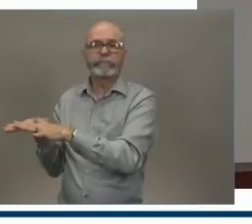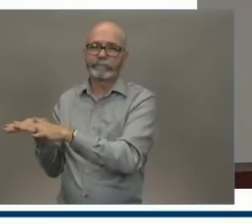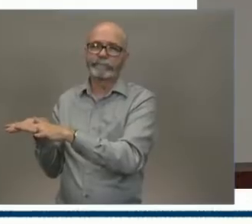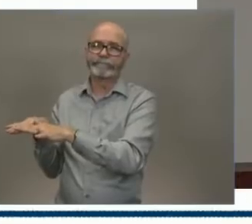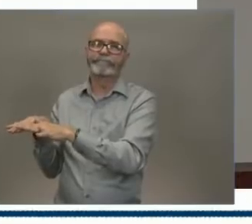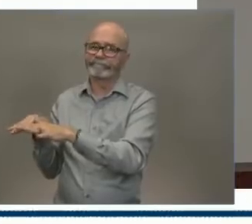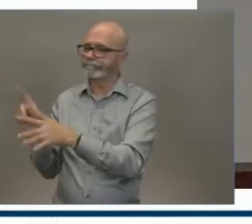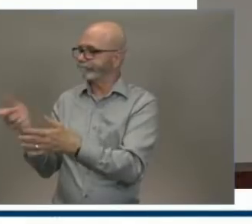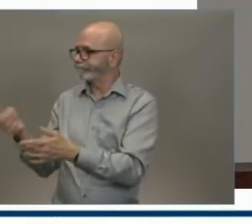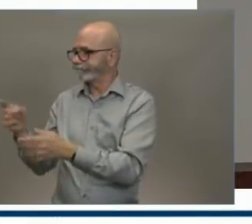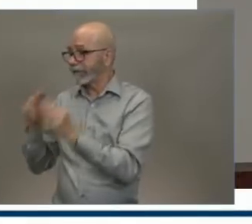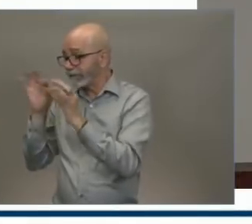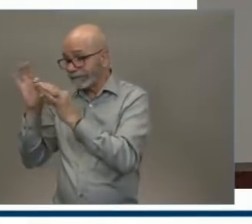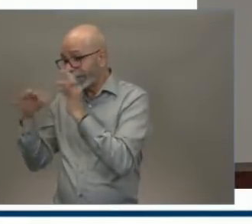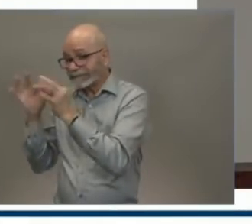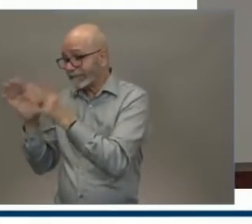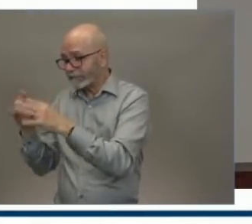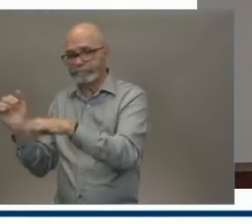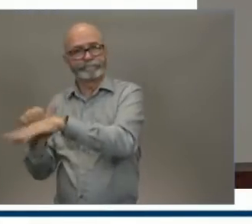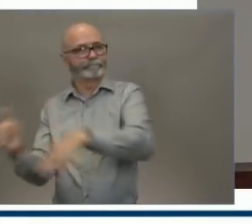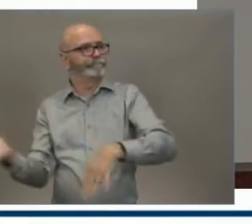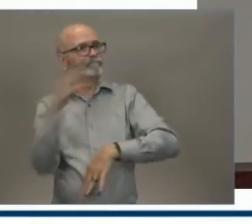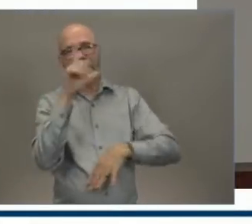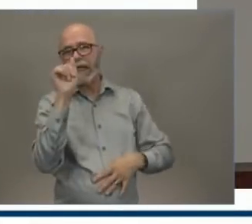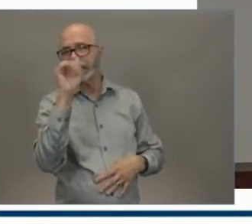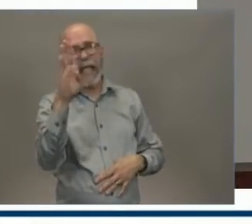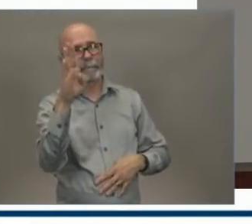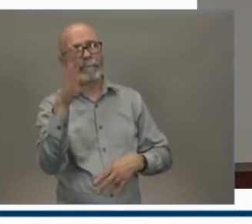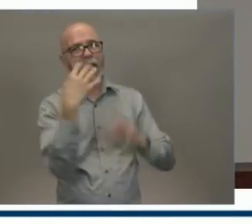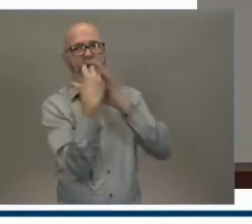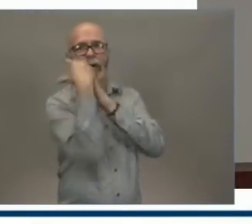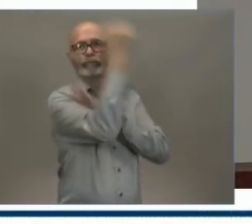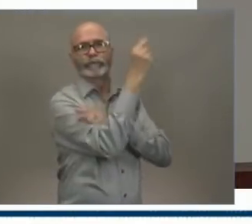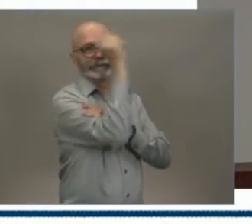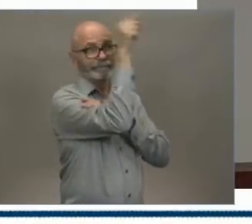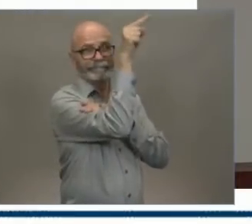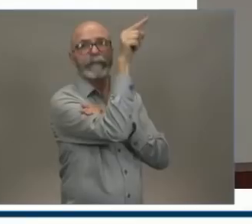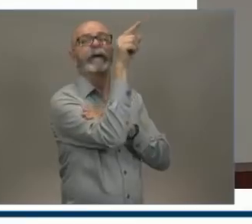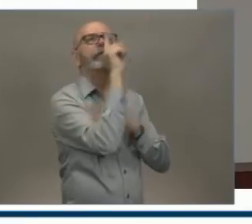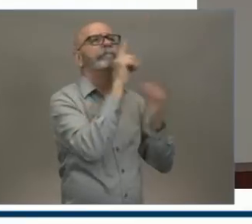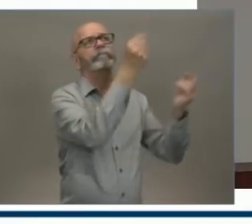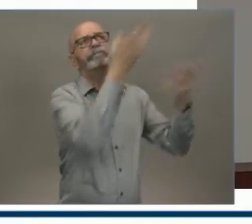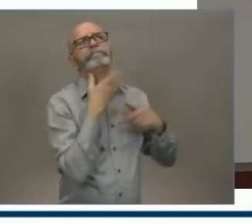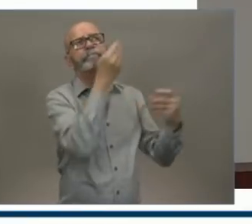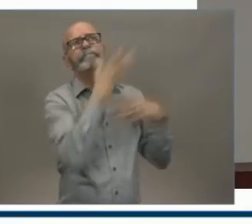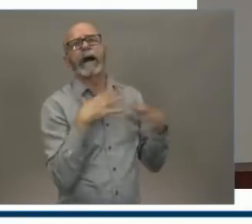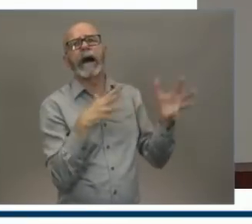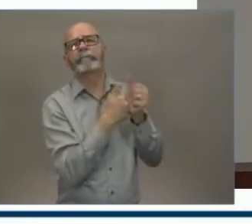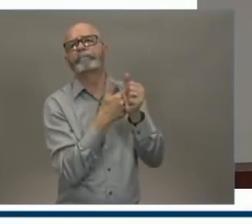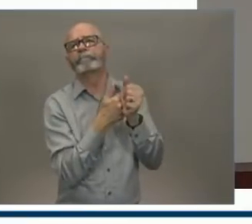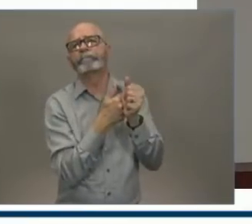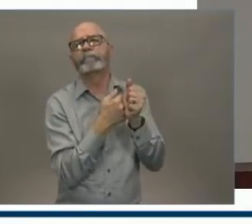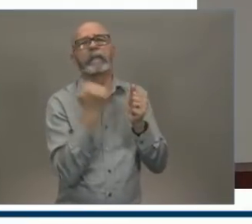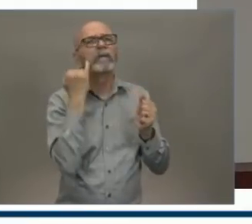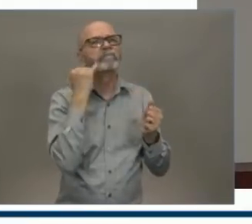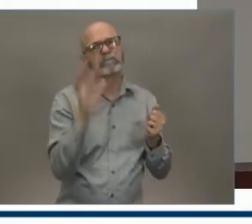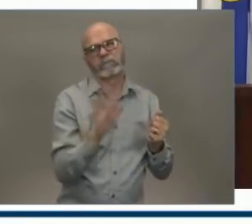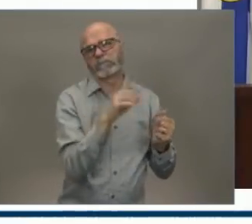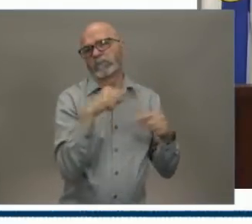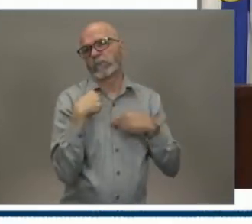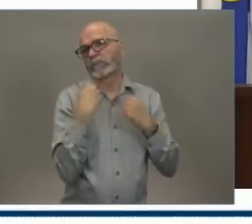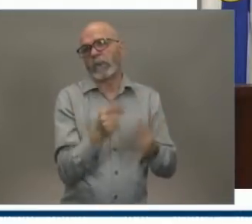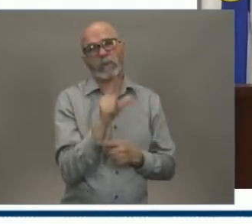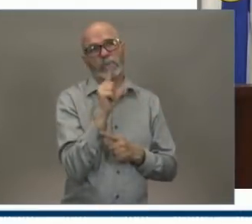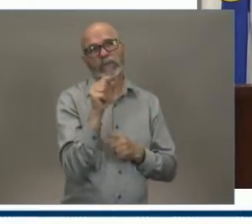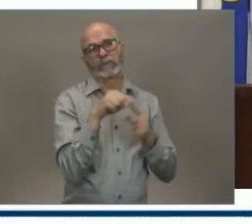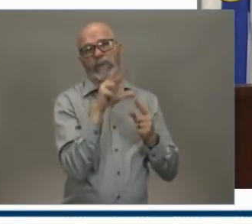lab to make sure that they submit those specimens from those cases as part of their regular process. Go ahead, Alicia, with